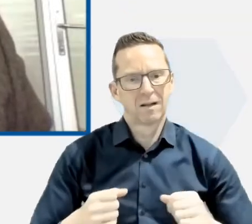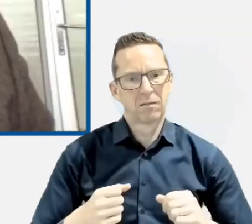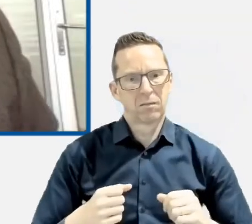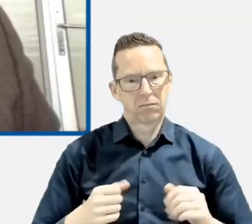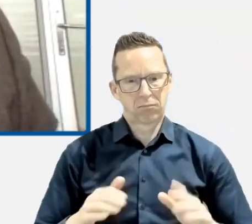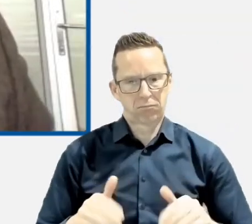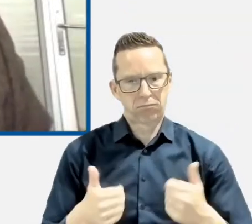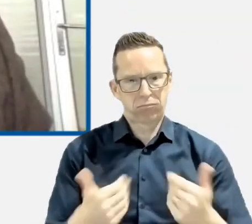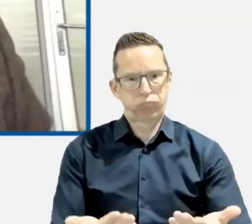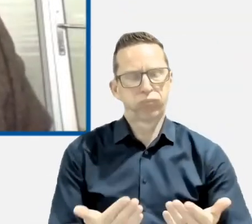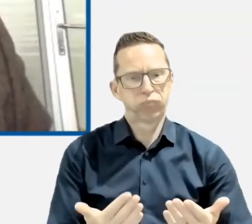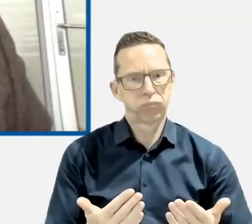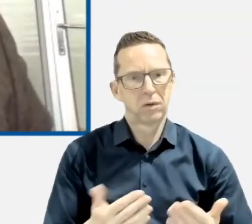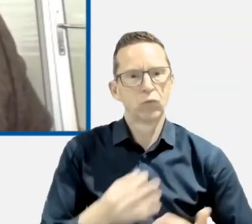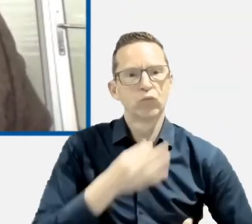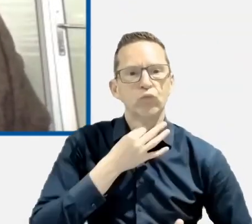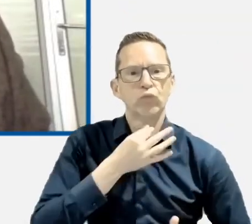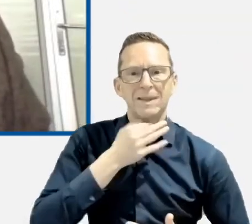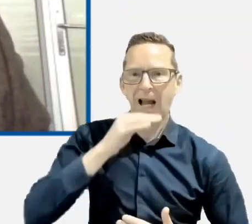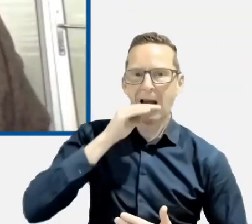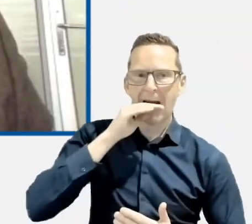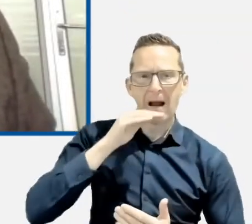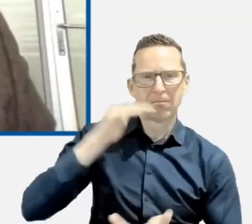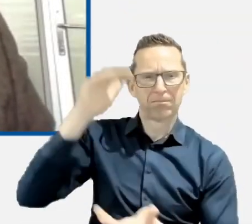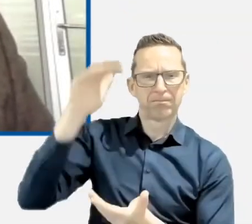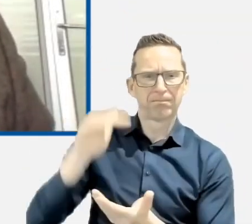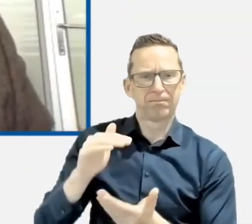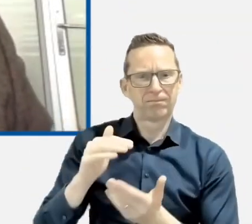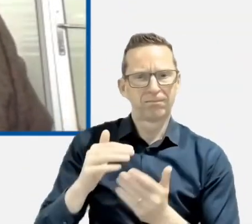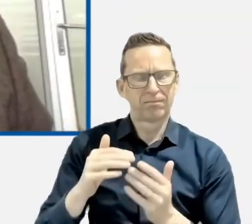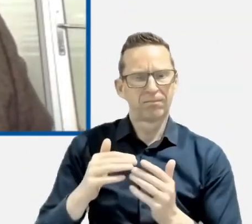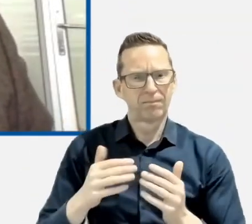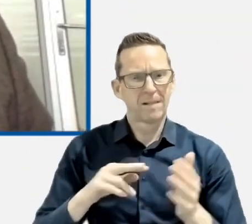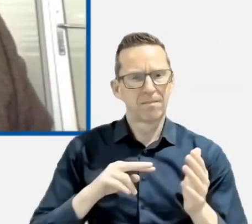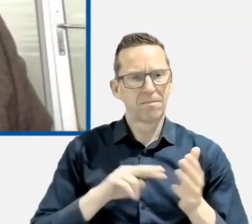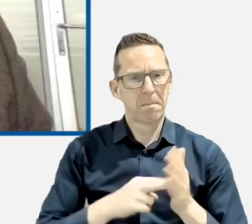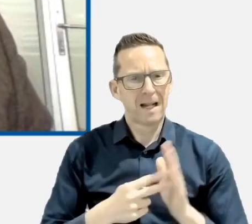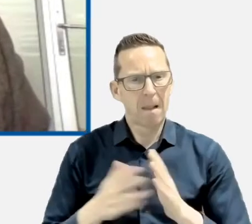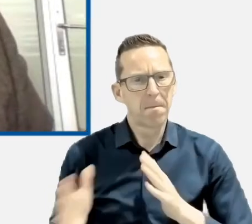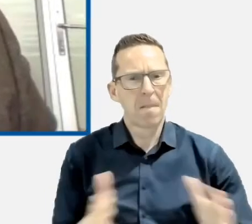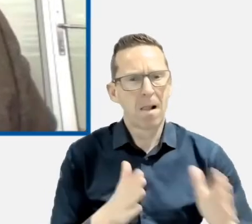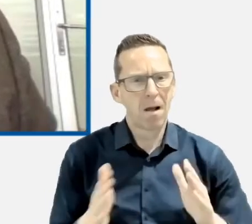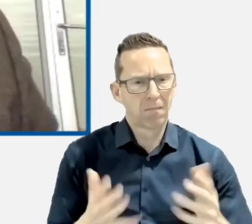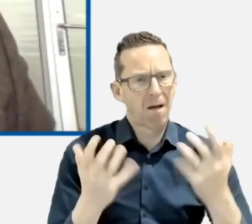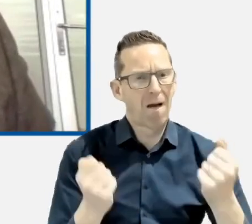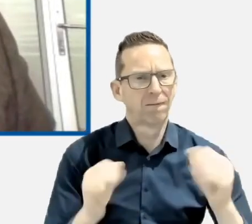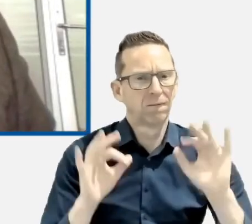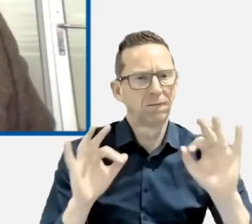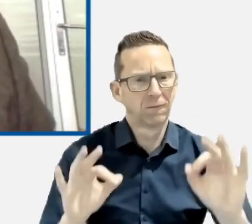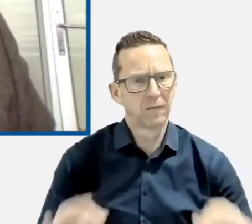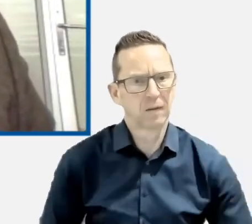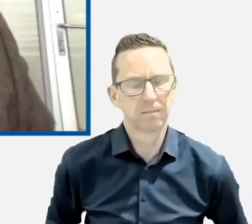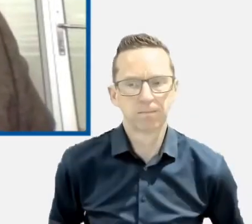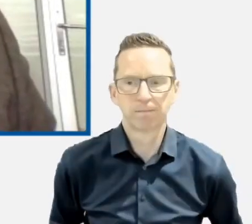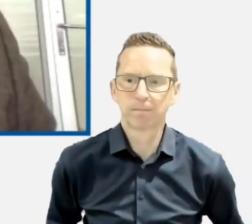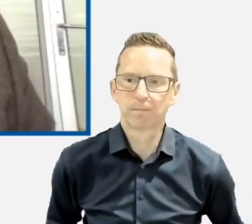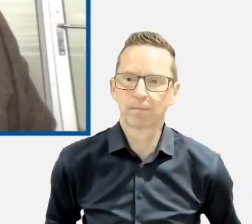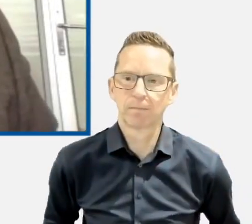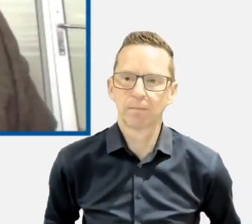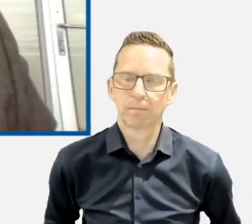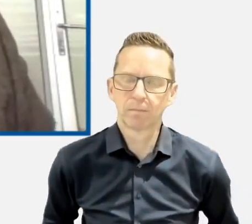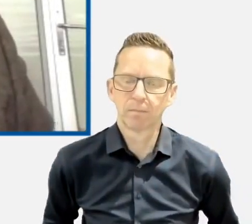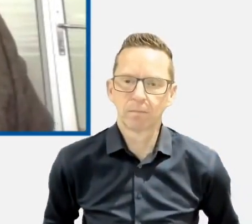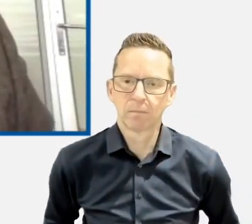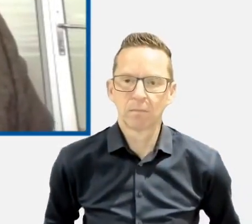So basically, we want to also ensure that we have identified that our strategies, they needed to be inclined towards strengthening